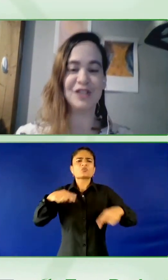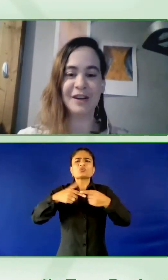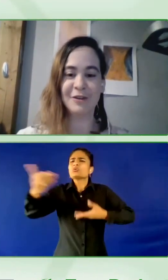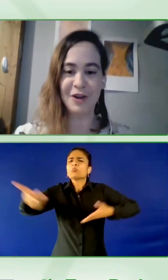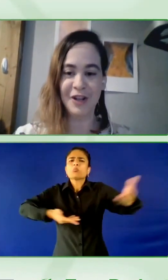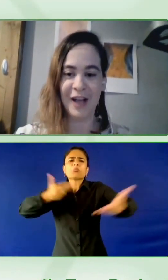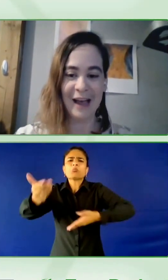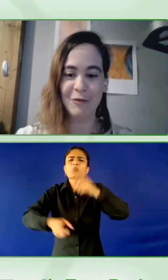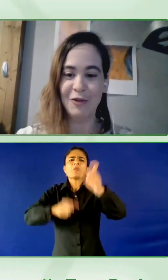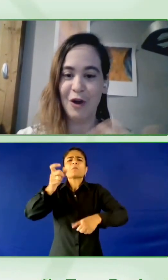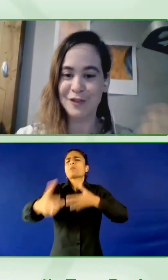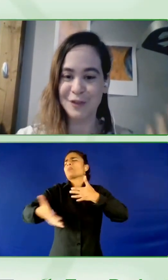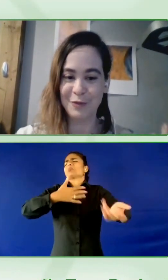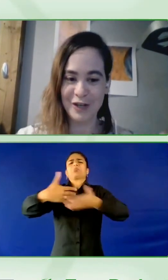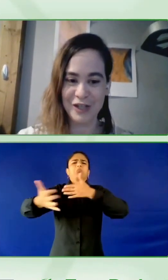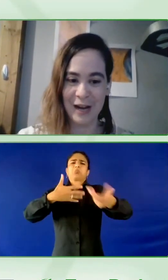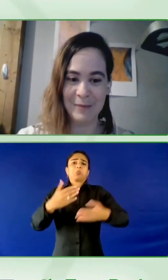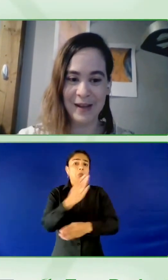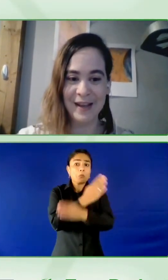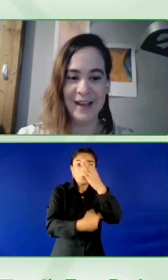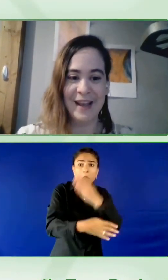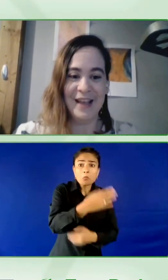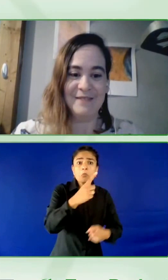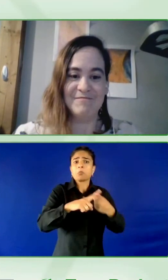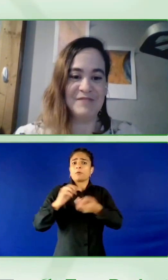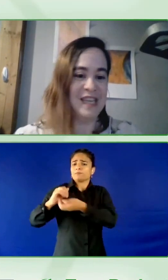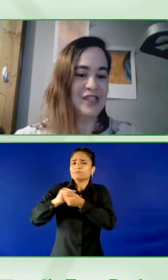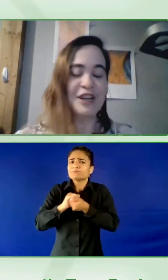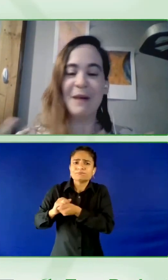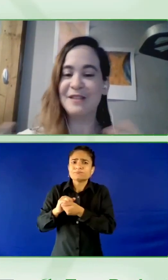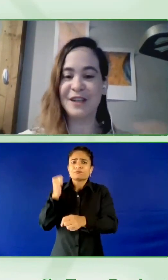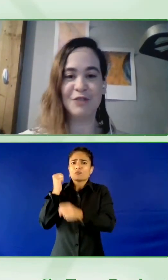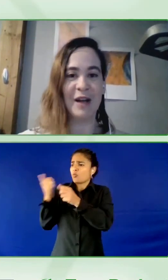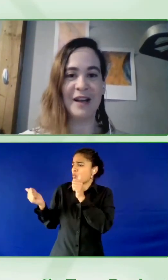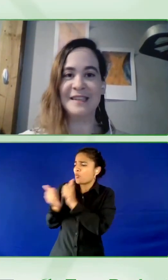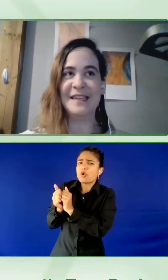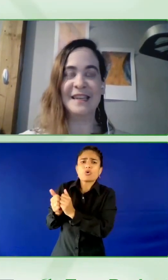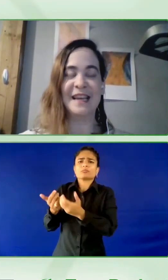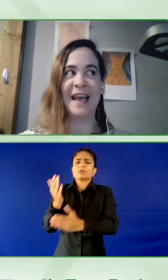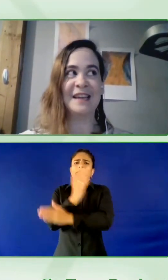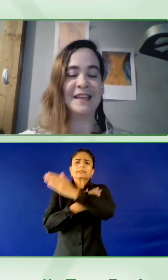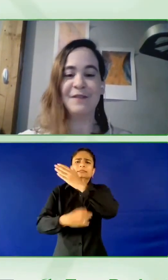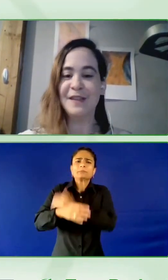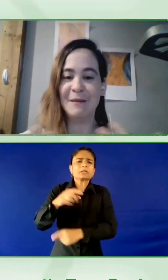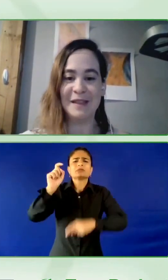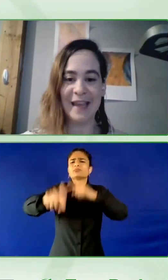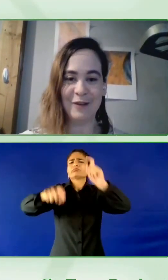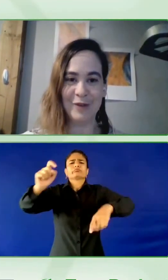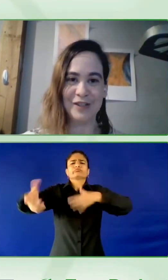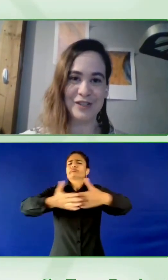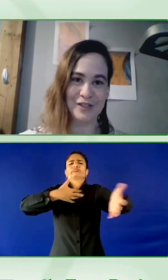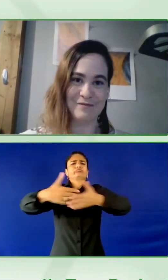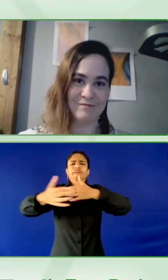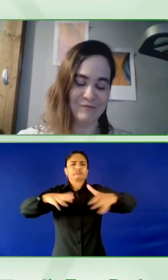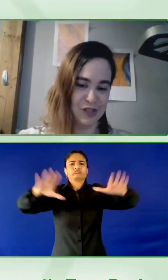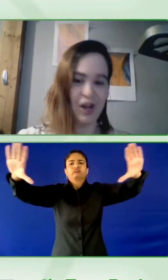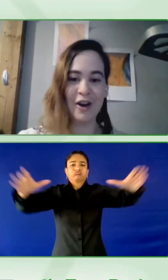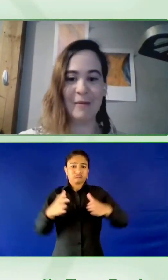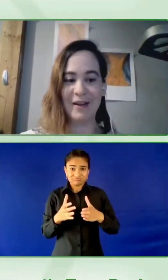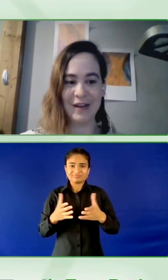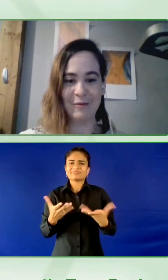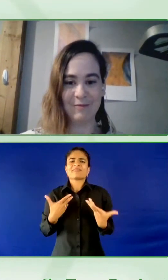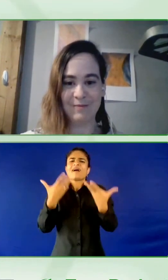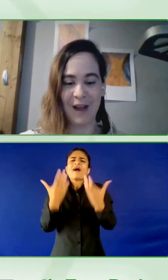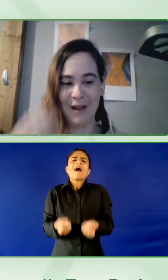we have I will host a workshop teaching about sexuality and giving them language to